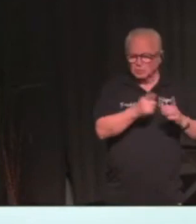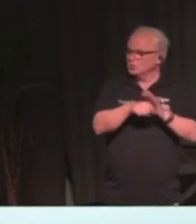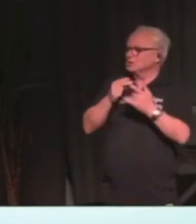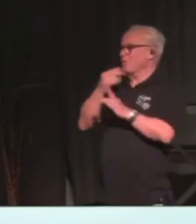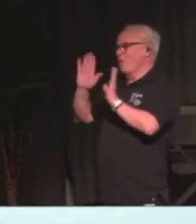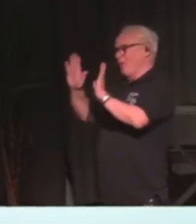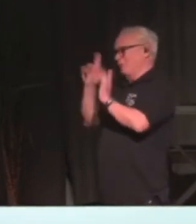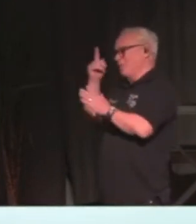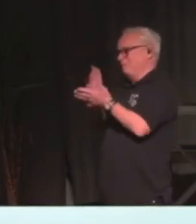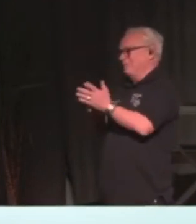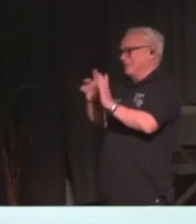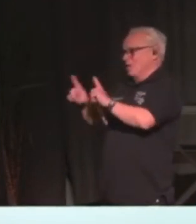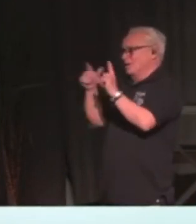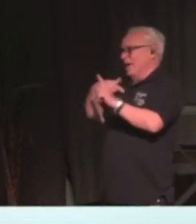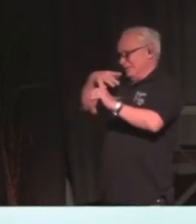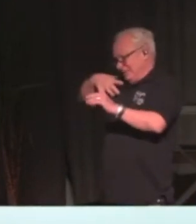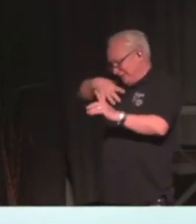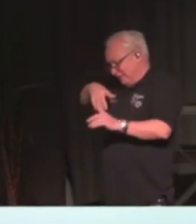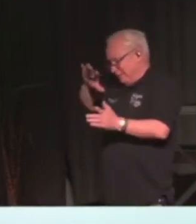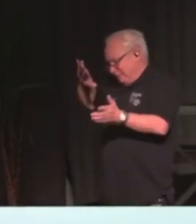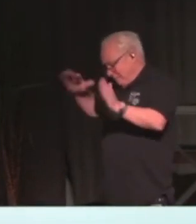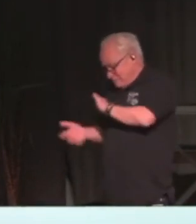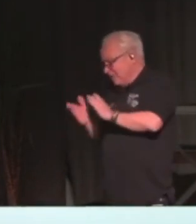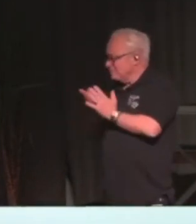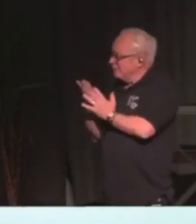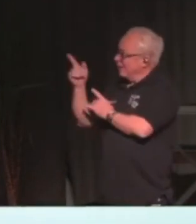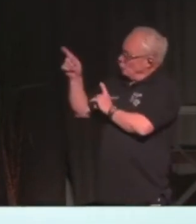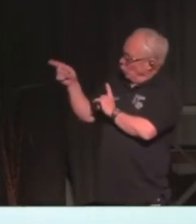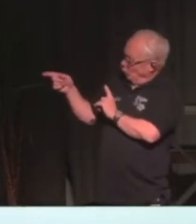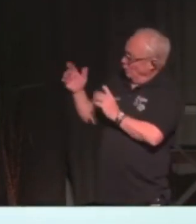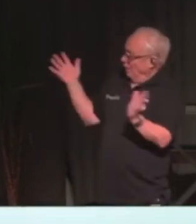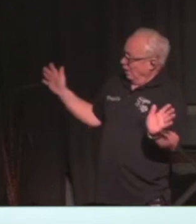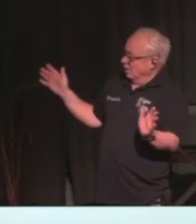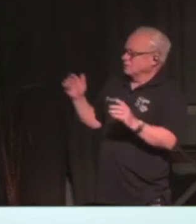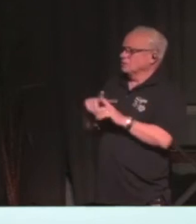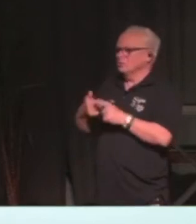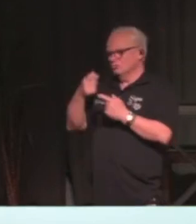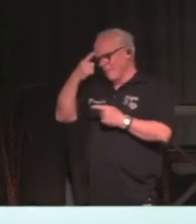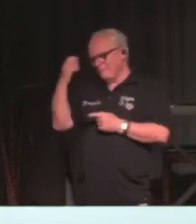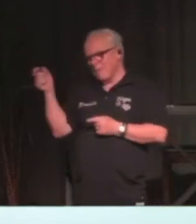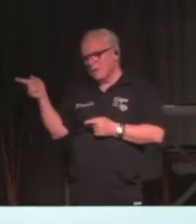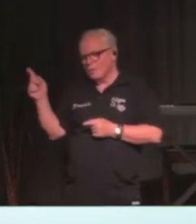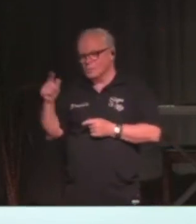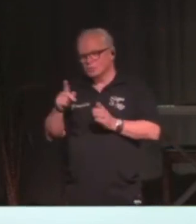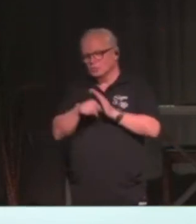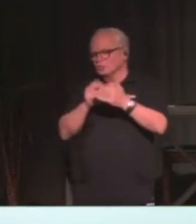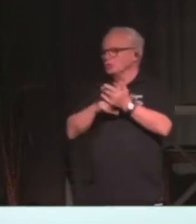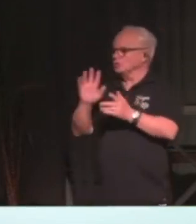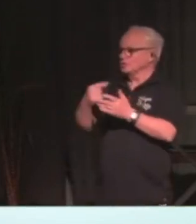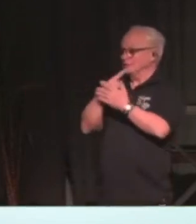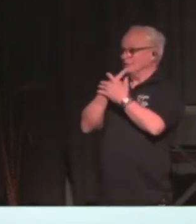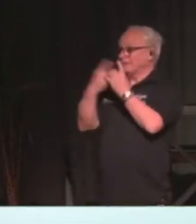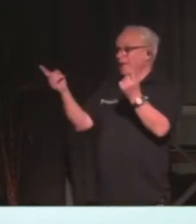Lord. Hold on a minute. I need to be baptized by you. And so remember what did John just announce